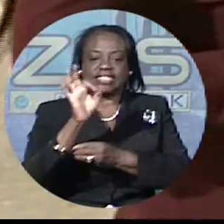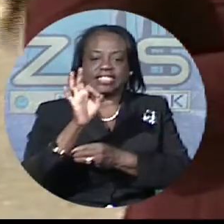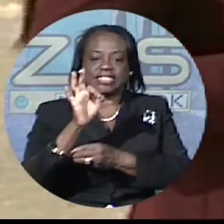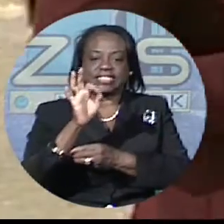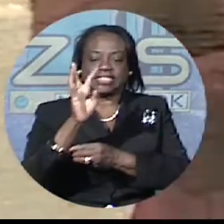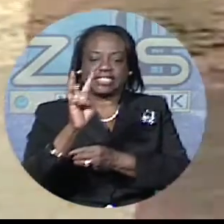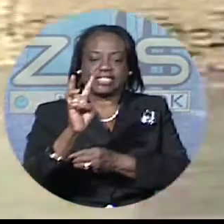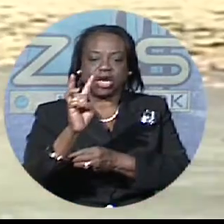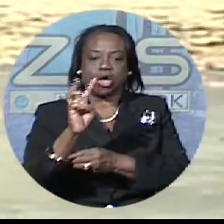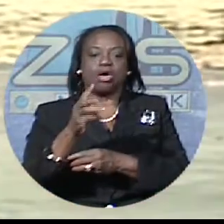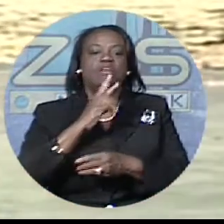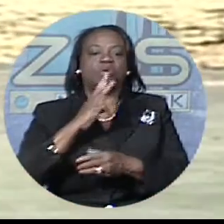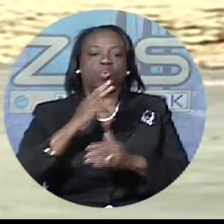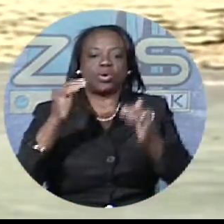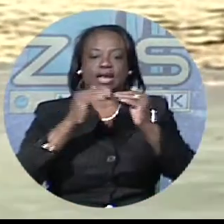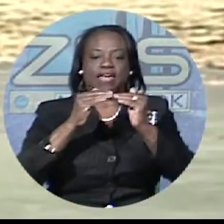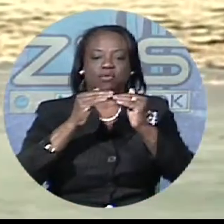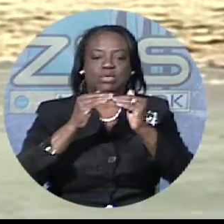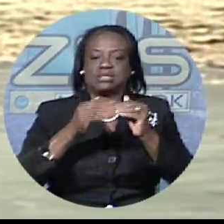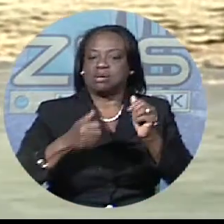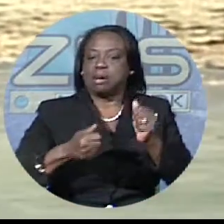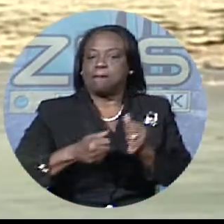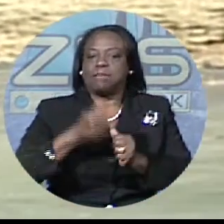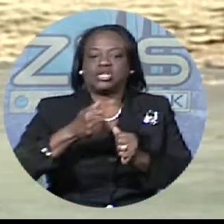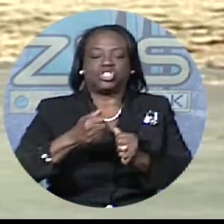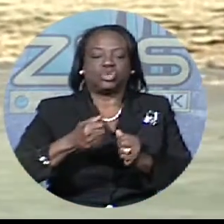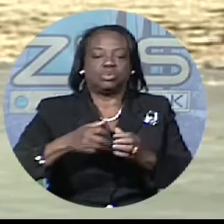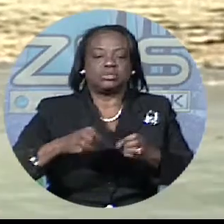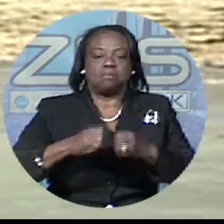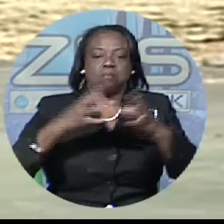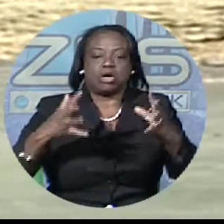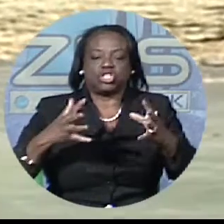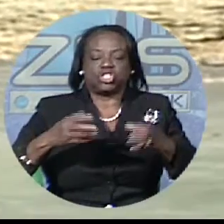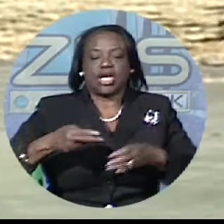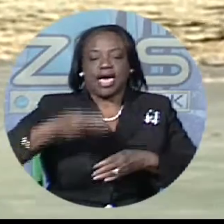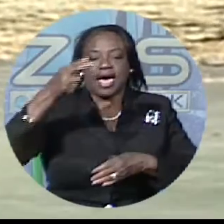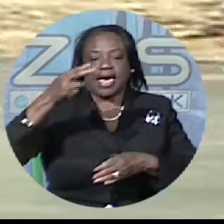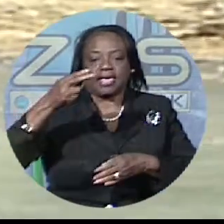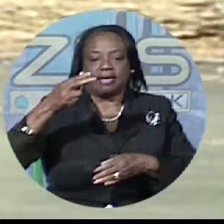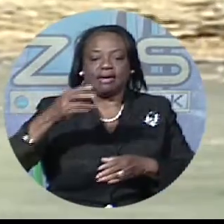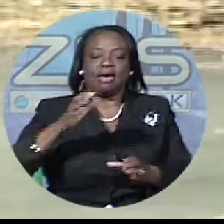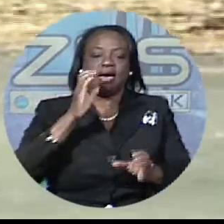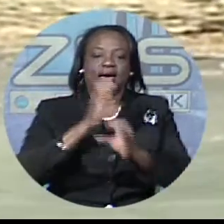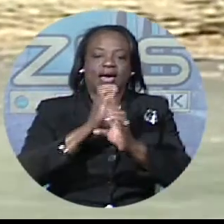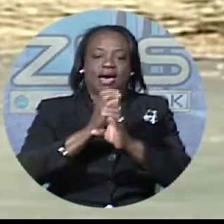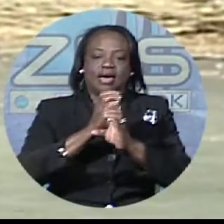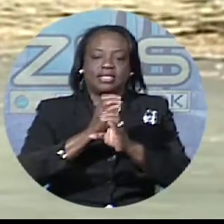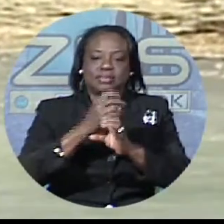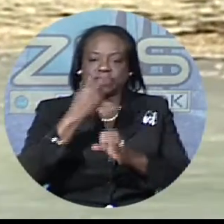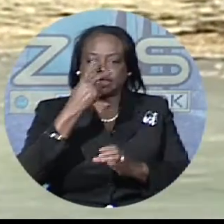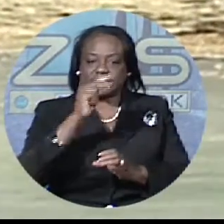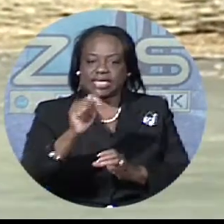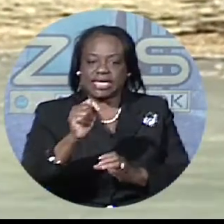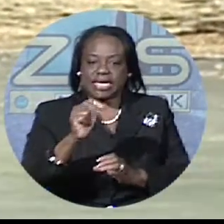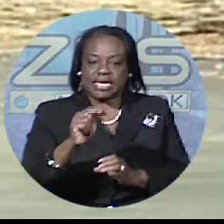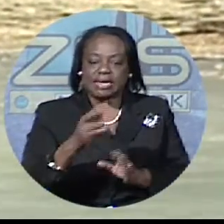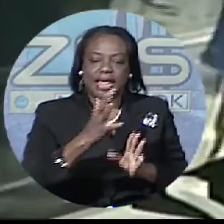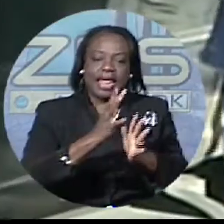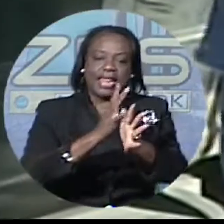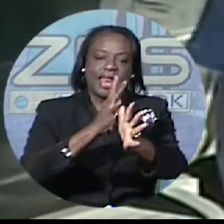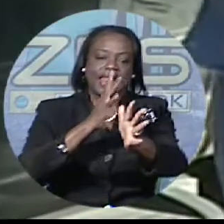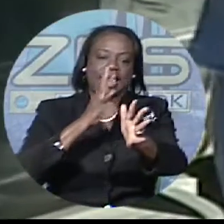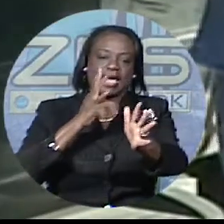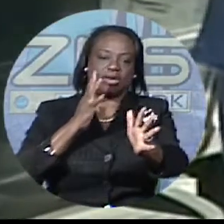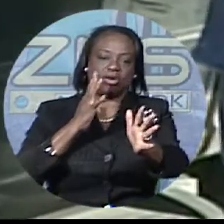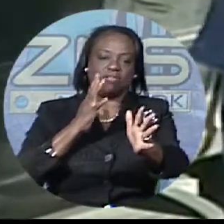was much higher than what it is now. Cars could be seen lined off, one behind the other, waiting for the water level to subside. Onlookers